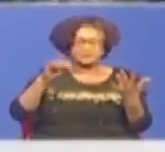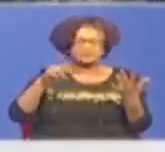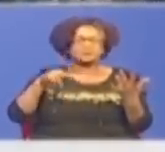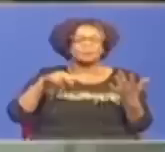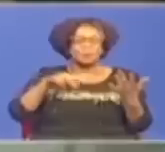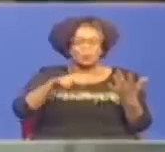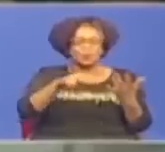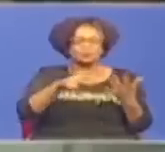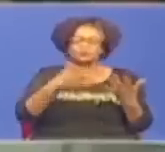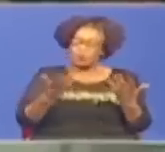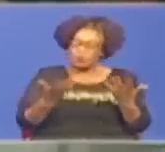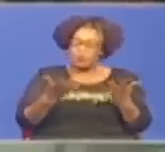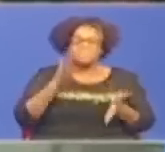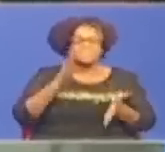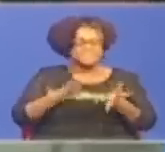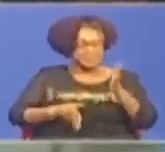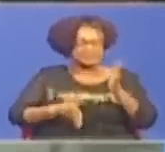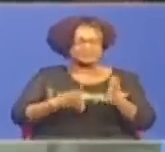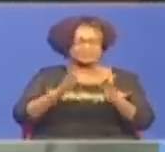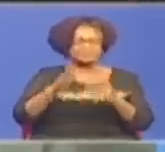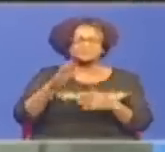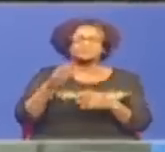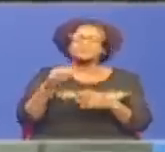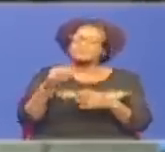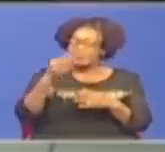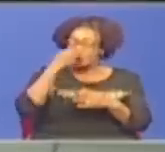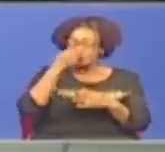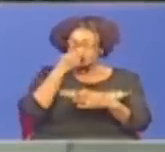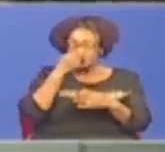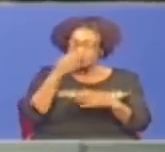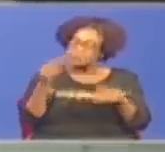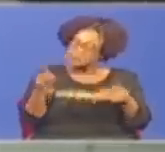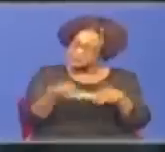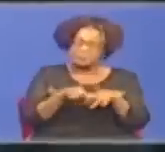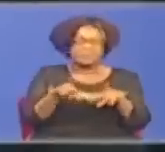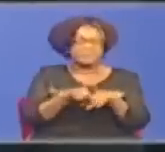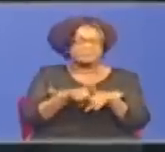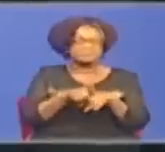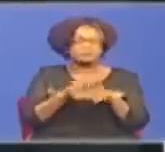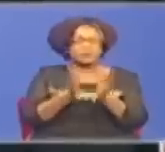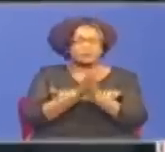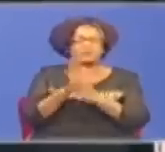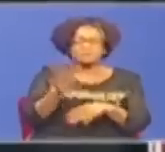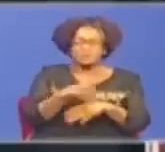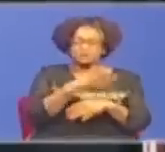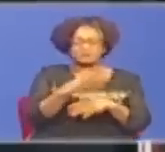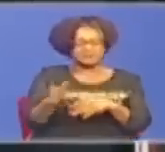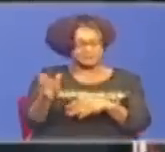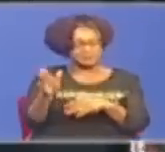marches on, and William on his part walks on too musically. Katika